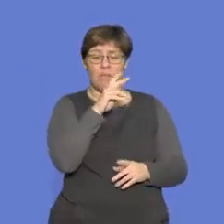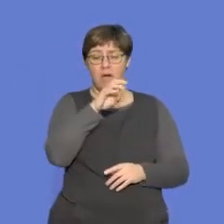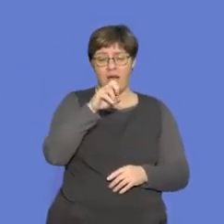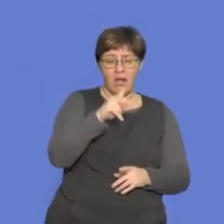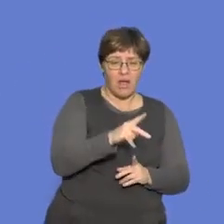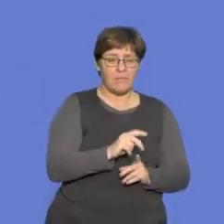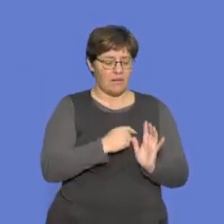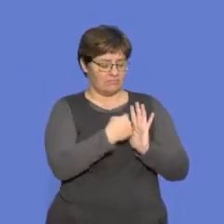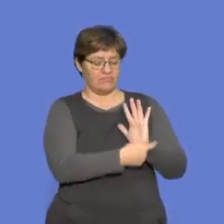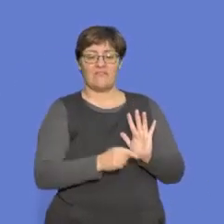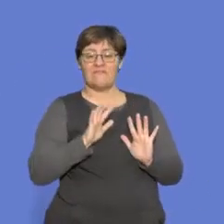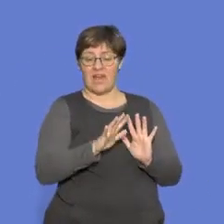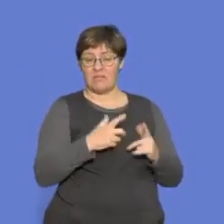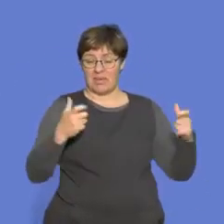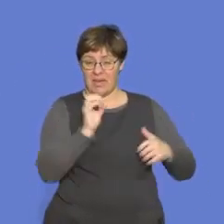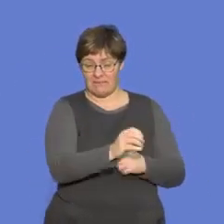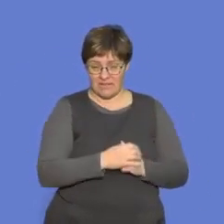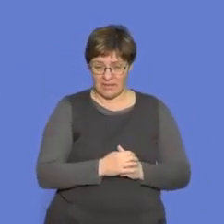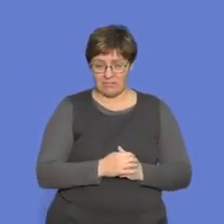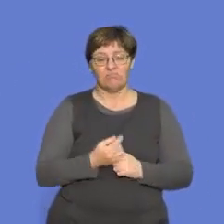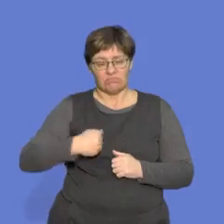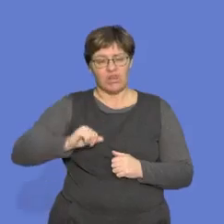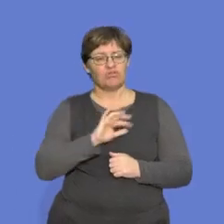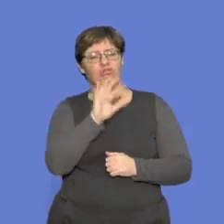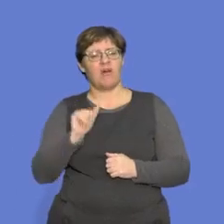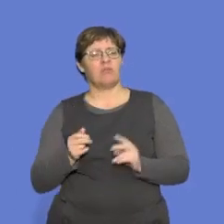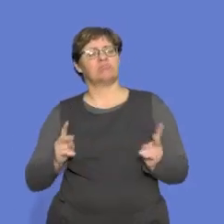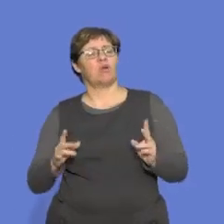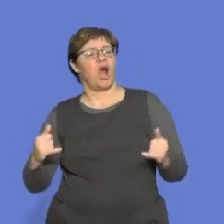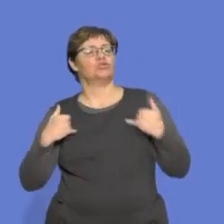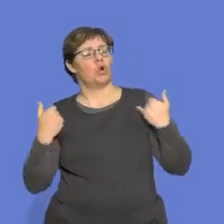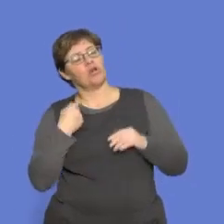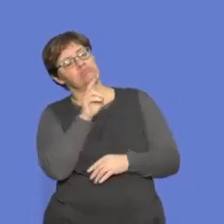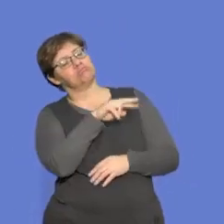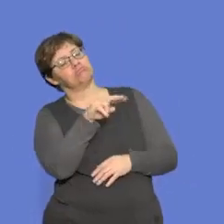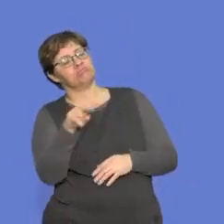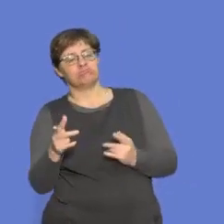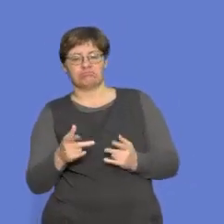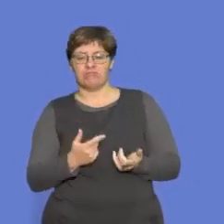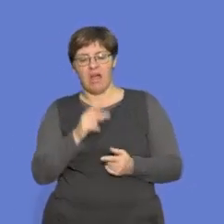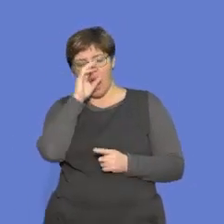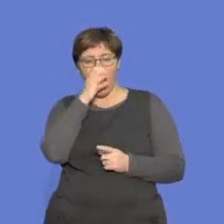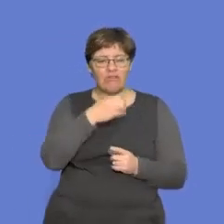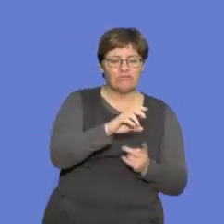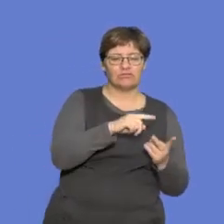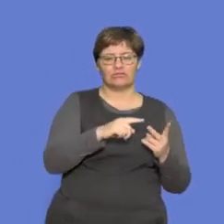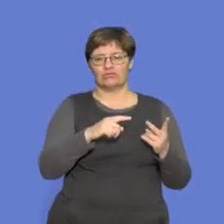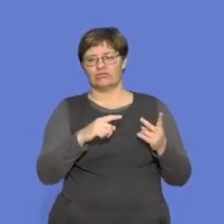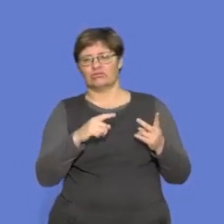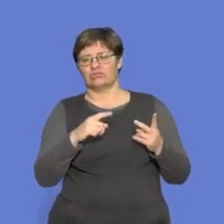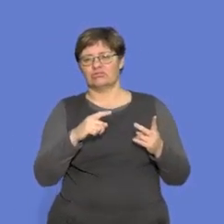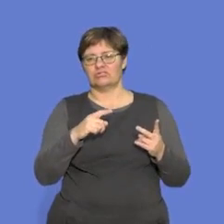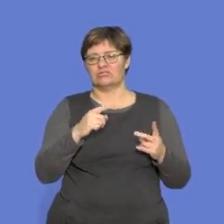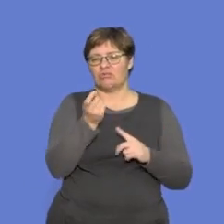5. And we know that we as local South Africans enjoy the splendor of being able to admire these treasures of